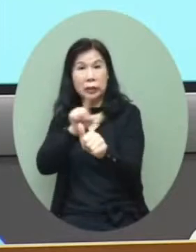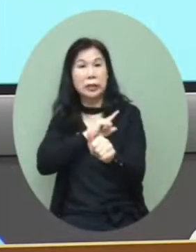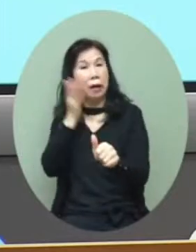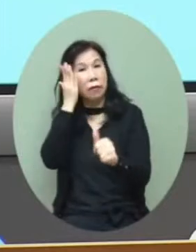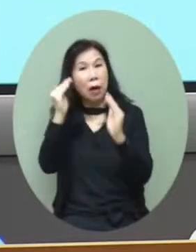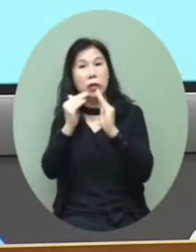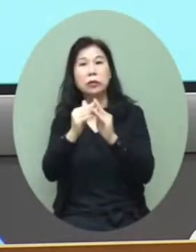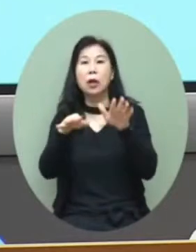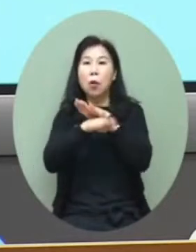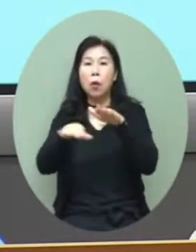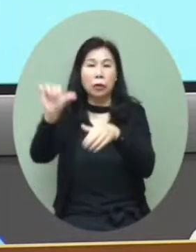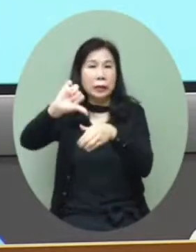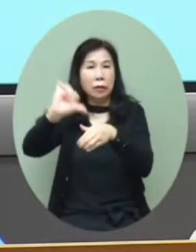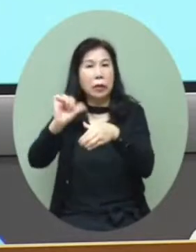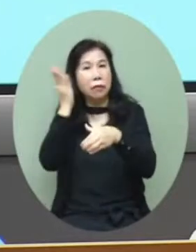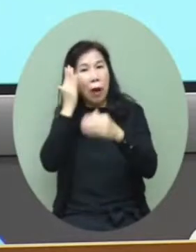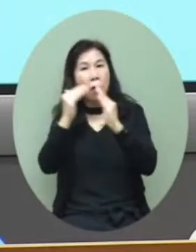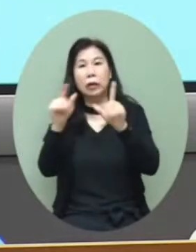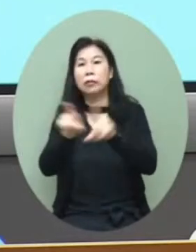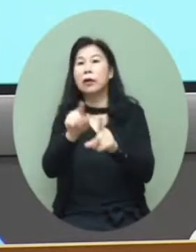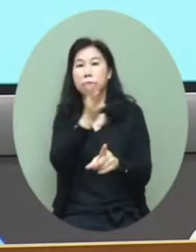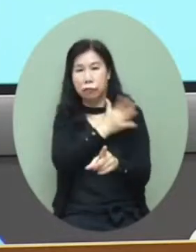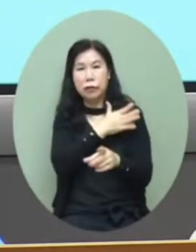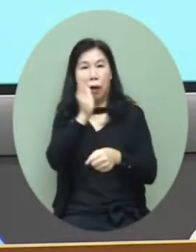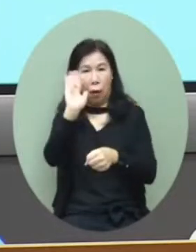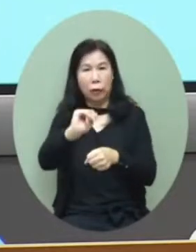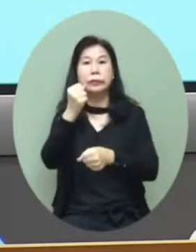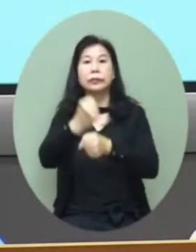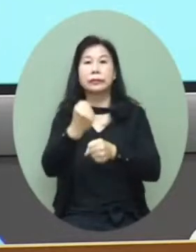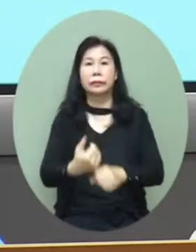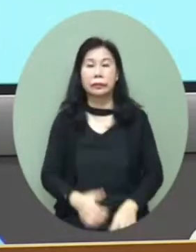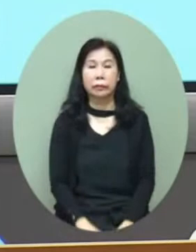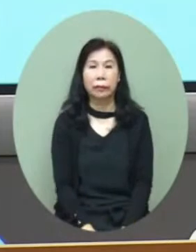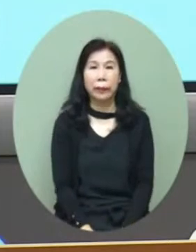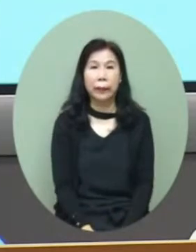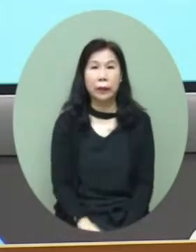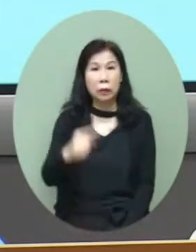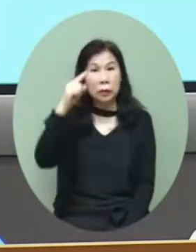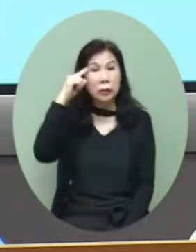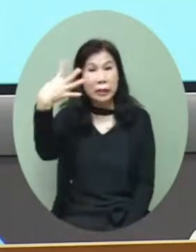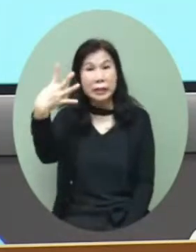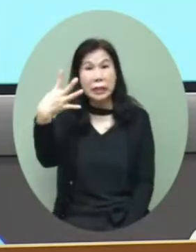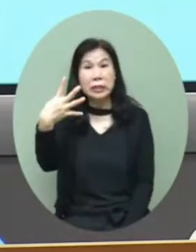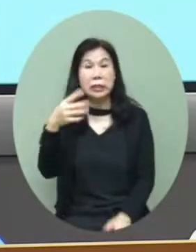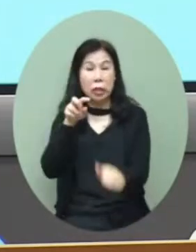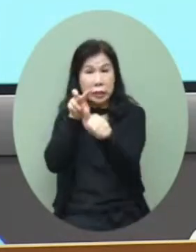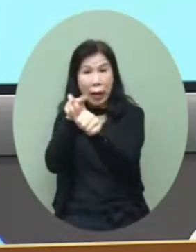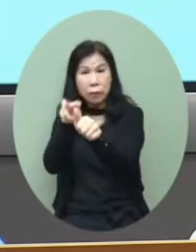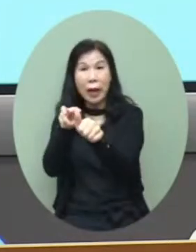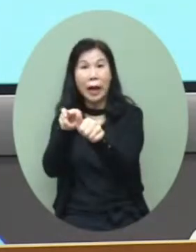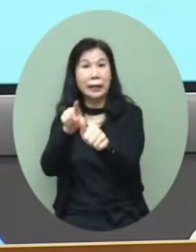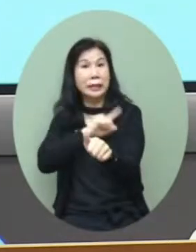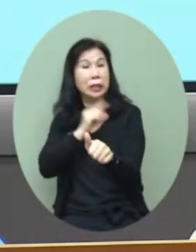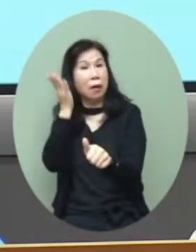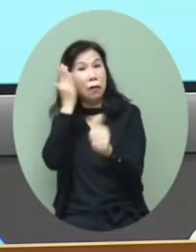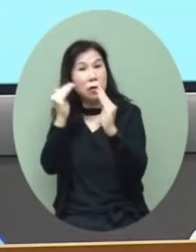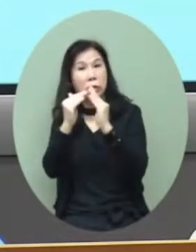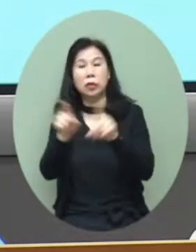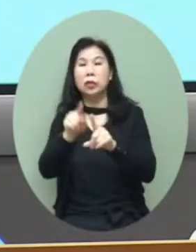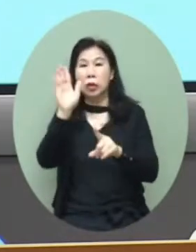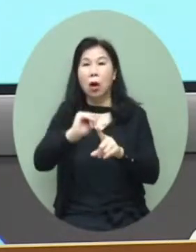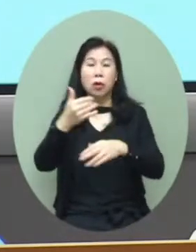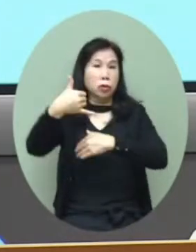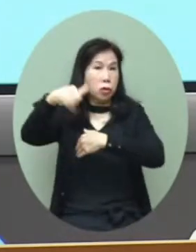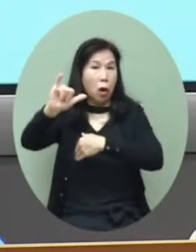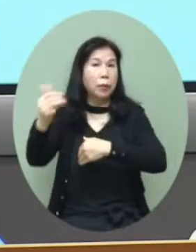7-day quarantine at hotels. The medical surveillance of 4 days can take